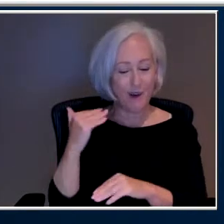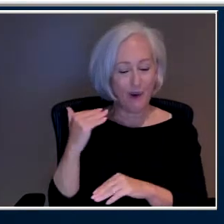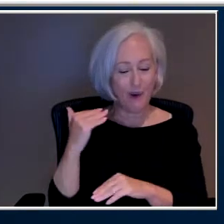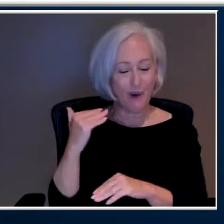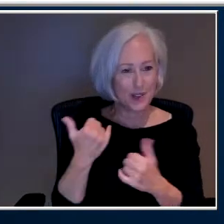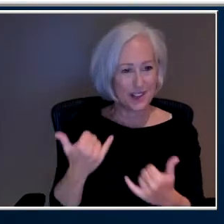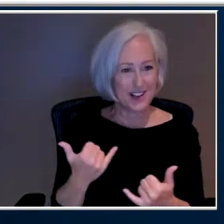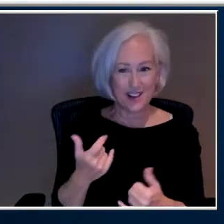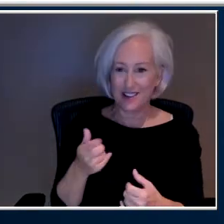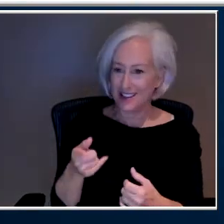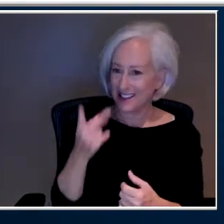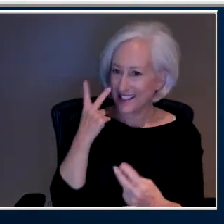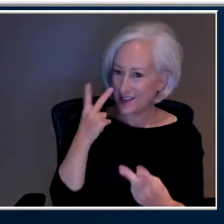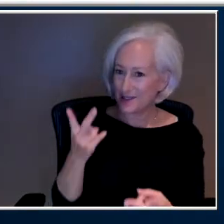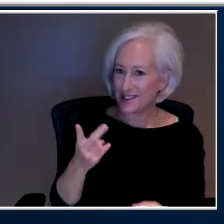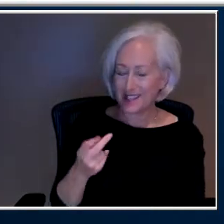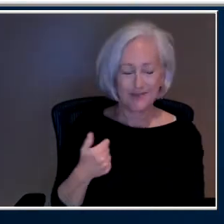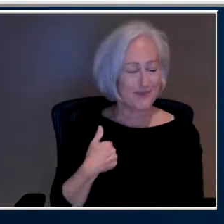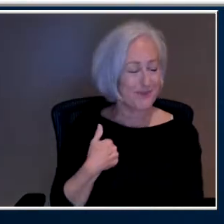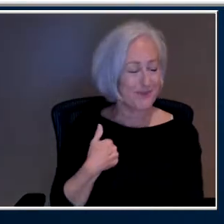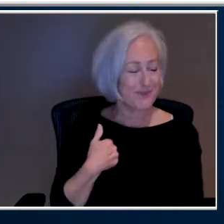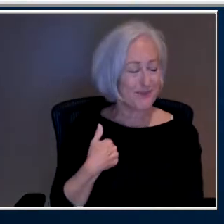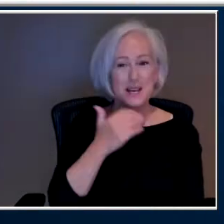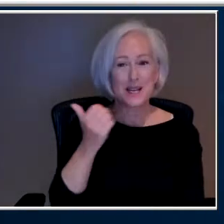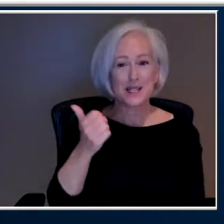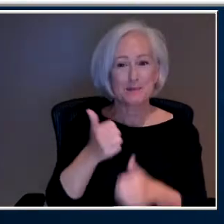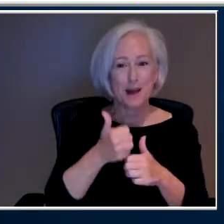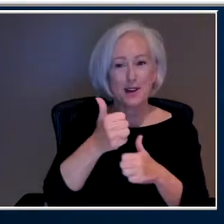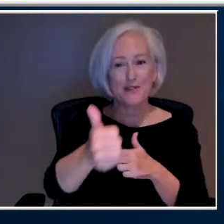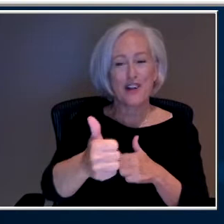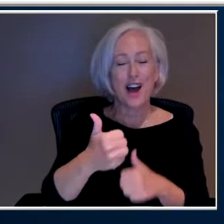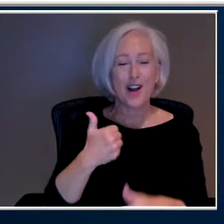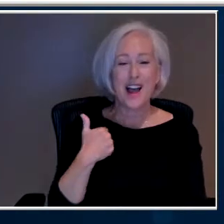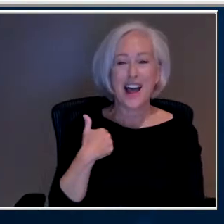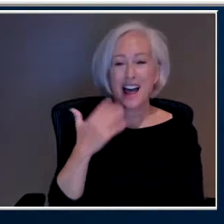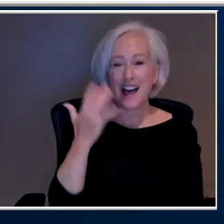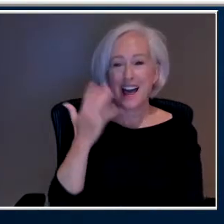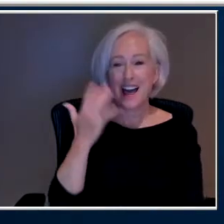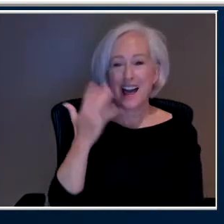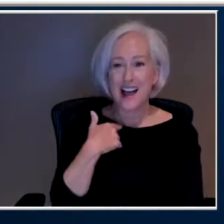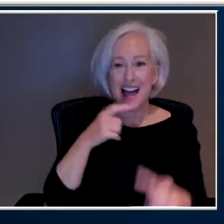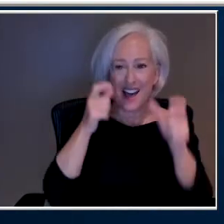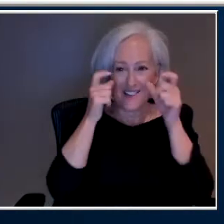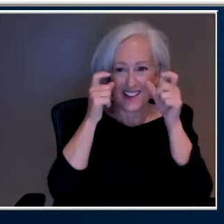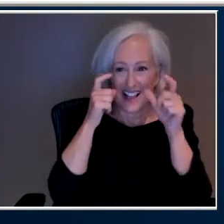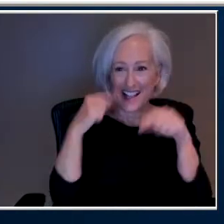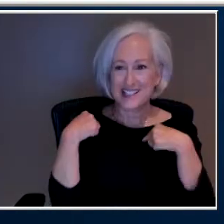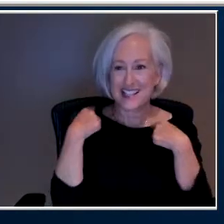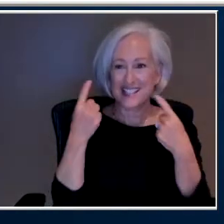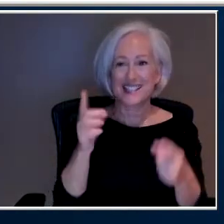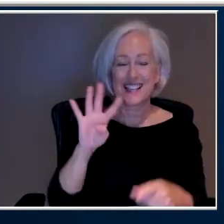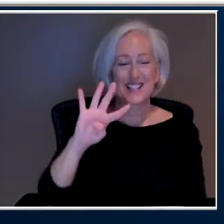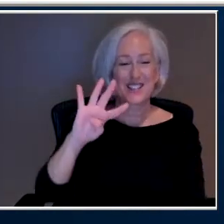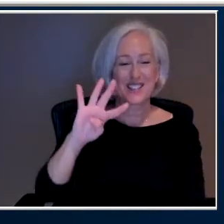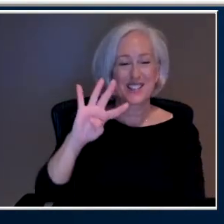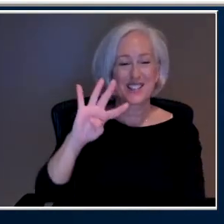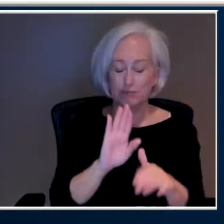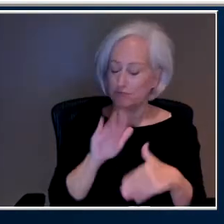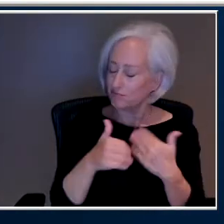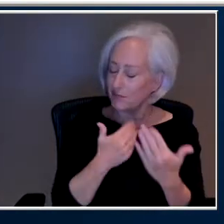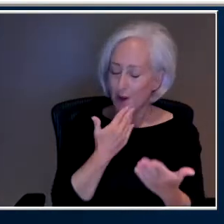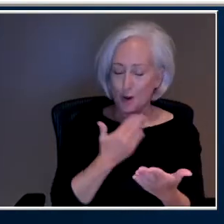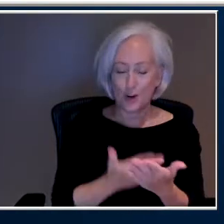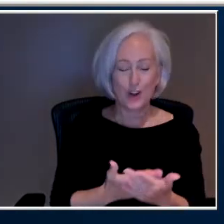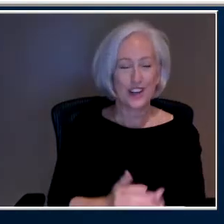okay? I'm okay. You It's good. better well, I have contacts because Okay. I've had to wear glasses since I was in 4th grade, so Okay. it's all good. All right, as long as you can see